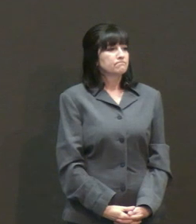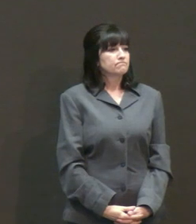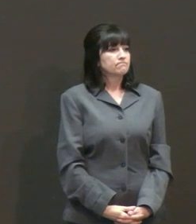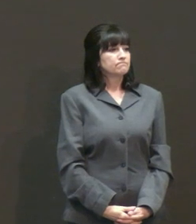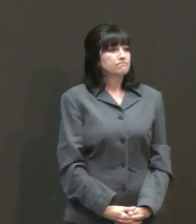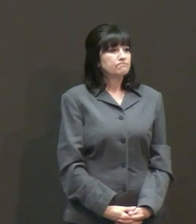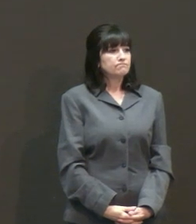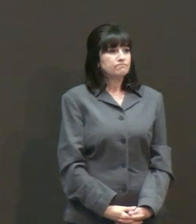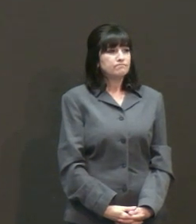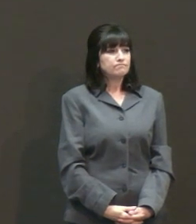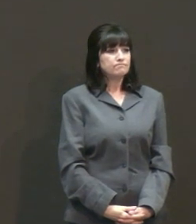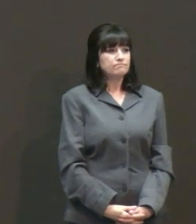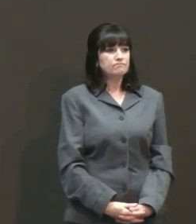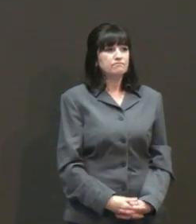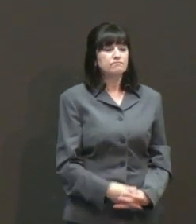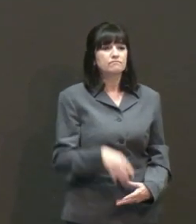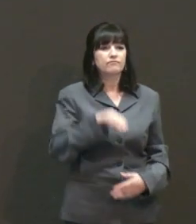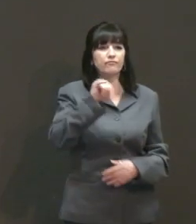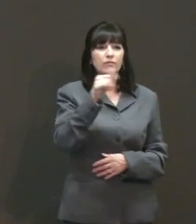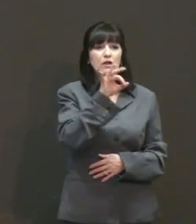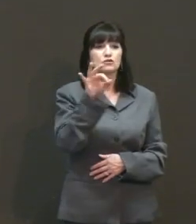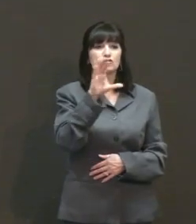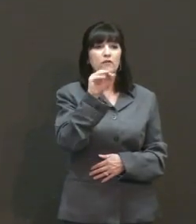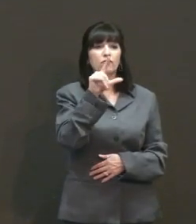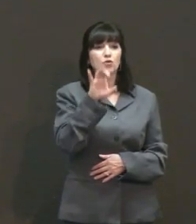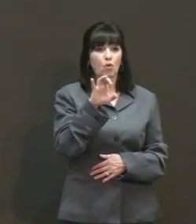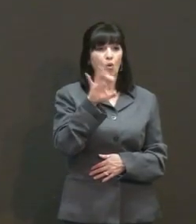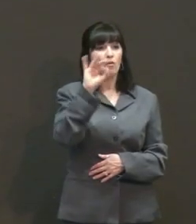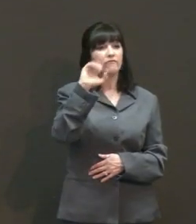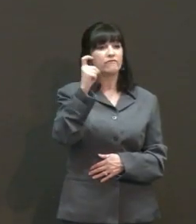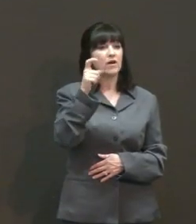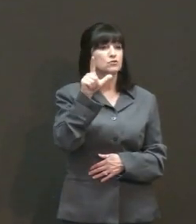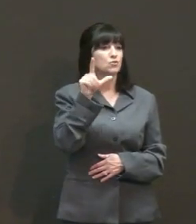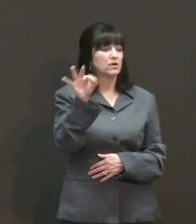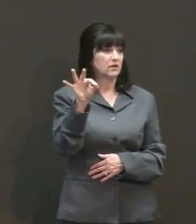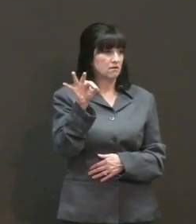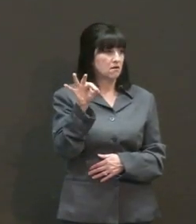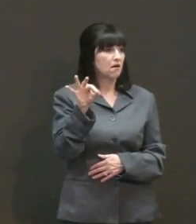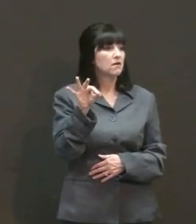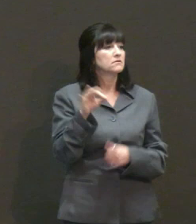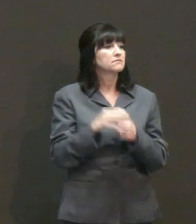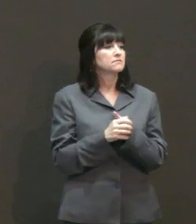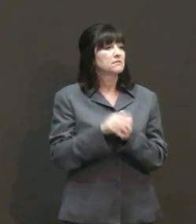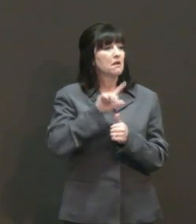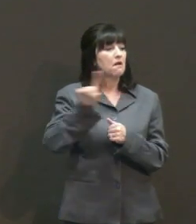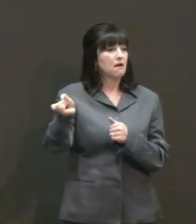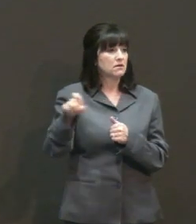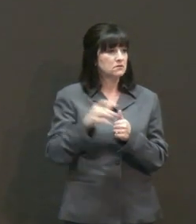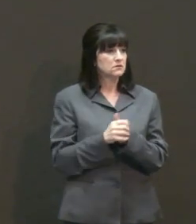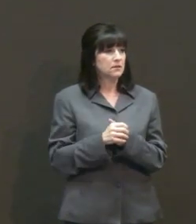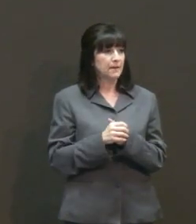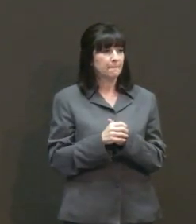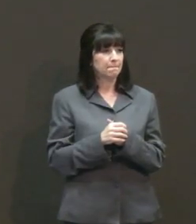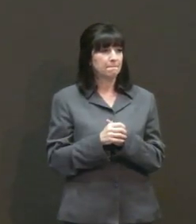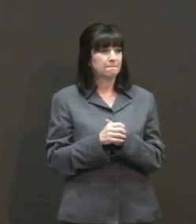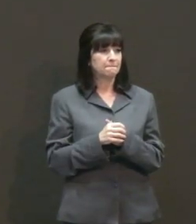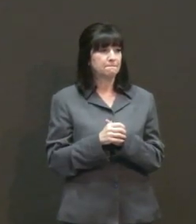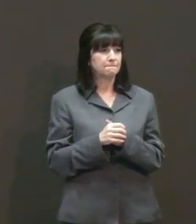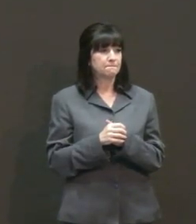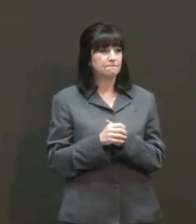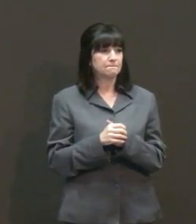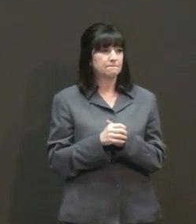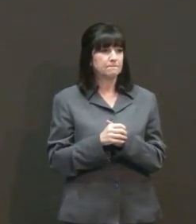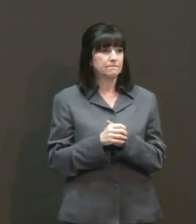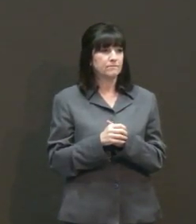The next question is from Jeff Cole at Fox 29, who asks, what are your thoughts on the Trump administration's claim that it's concerned the Philadelphia